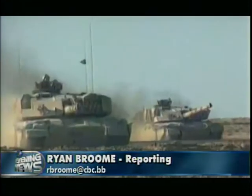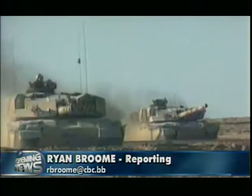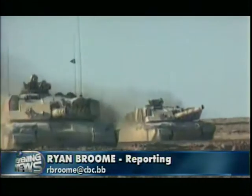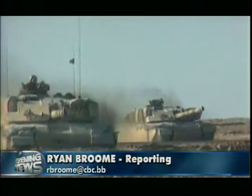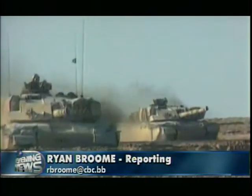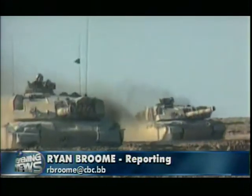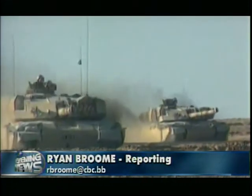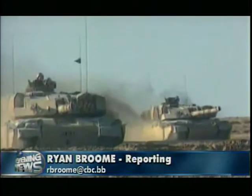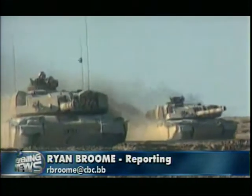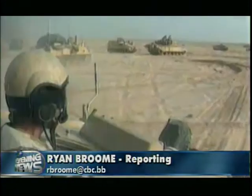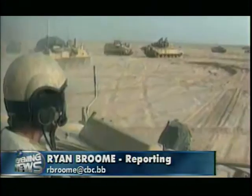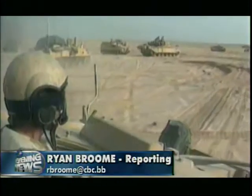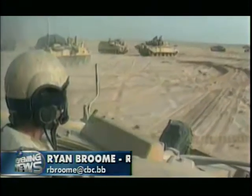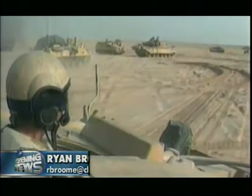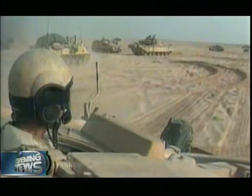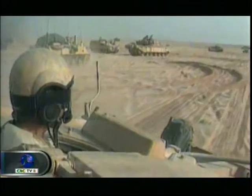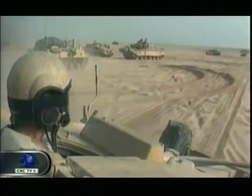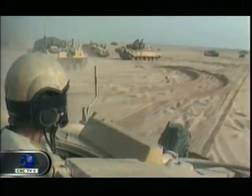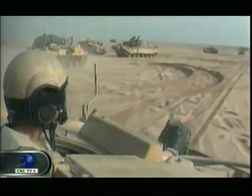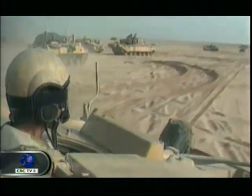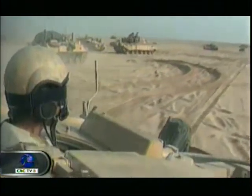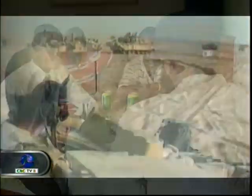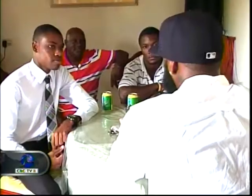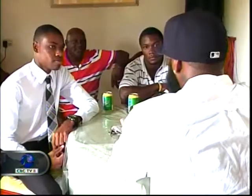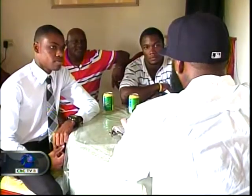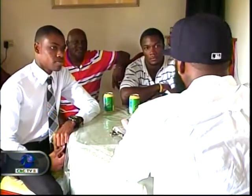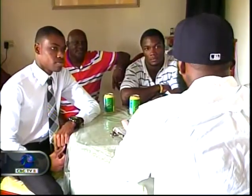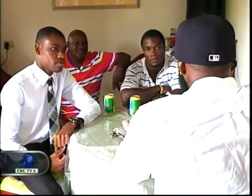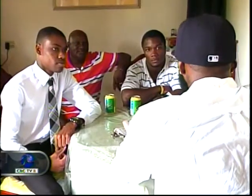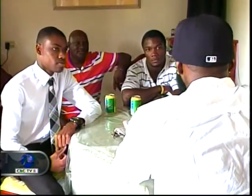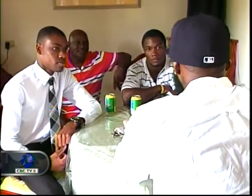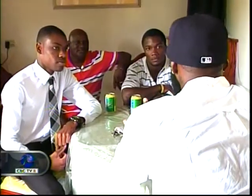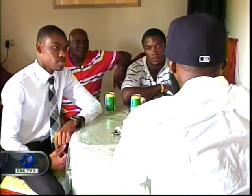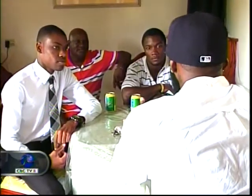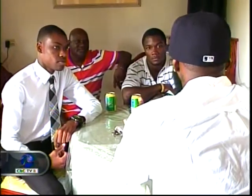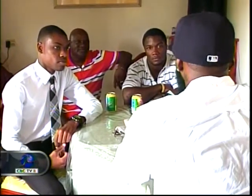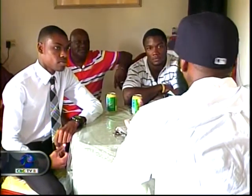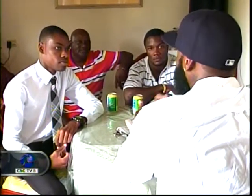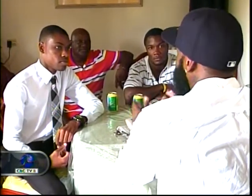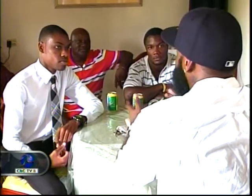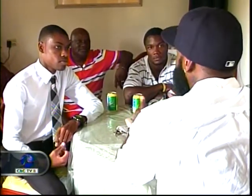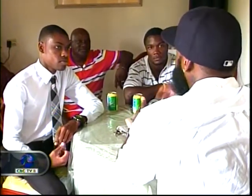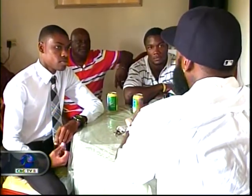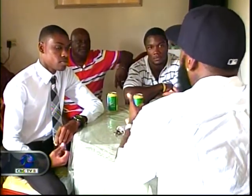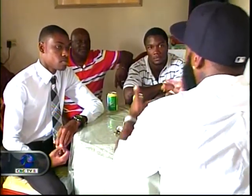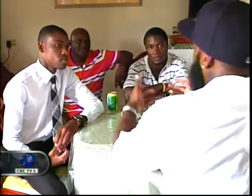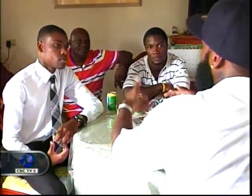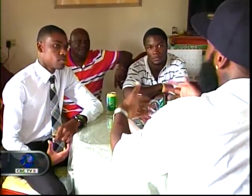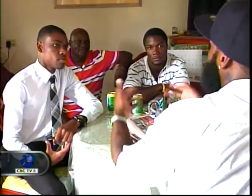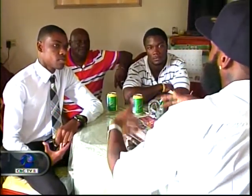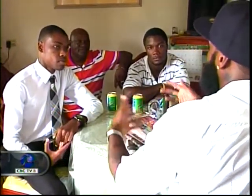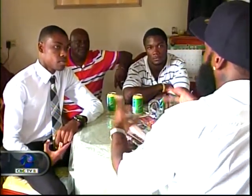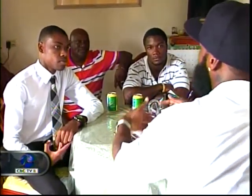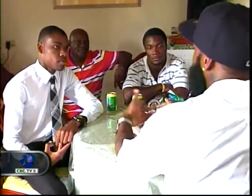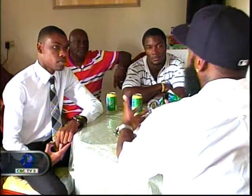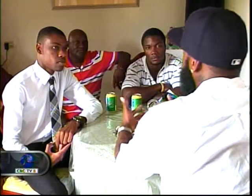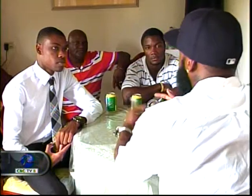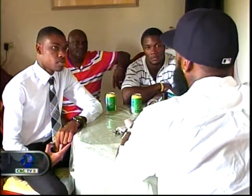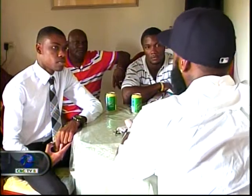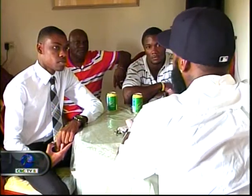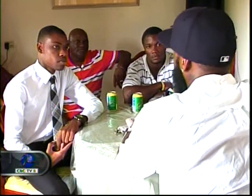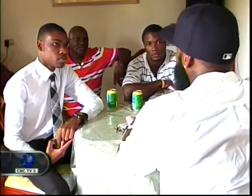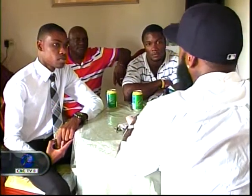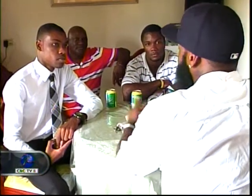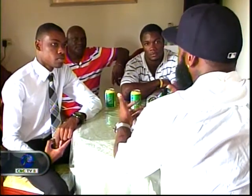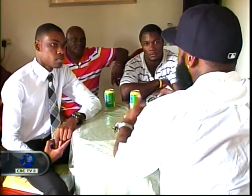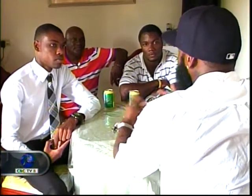what you see in the movies is what actually happens. The retired soldier says most of his friends were shot down right before his eyes.